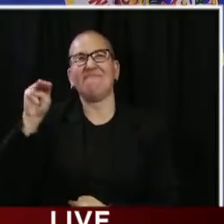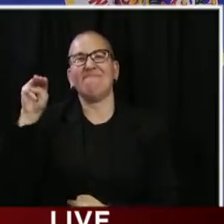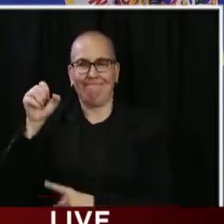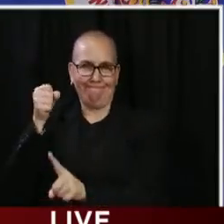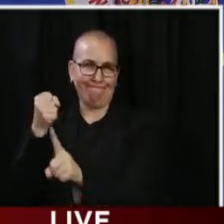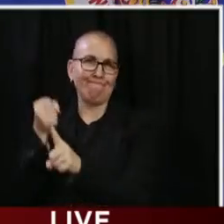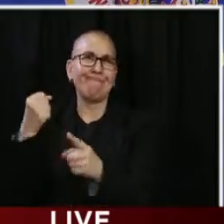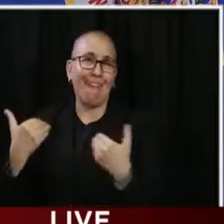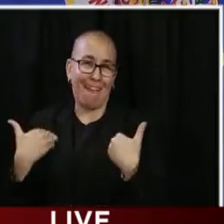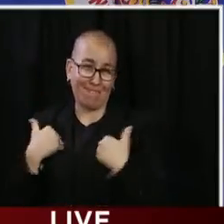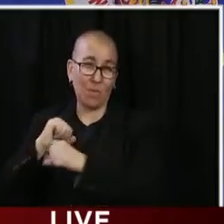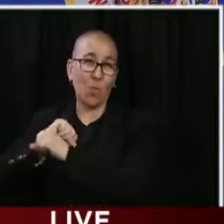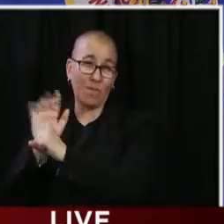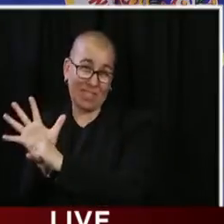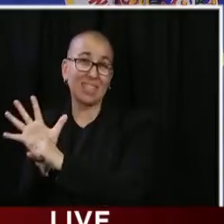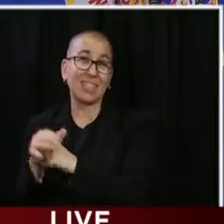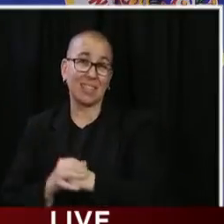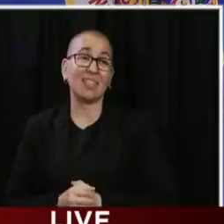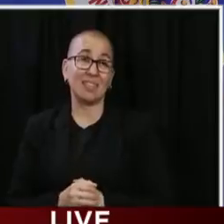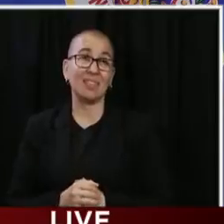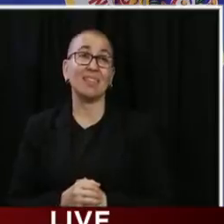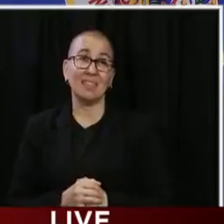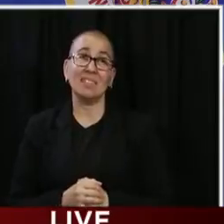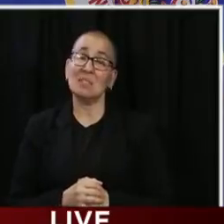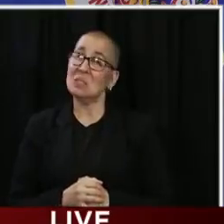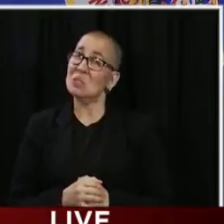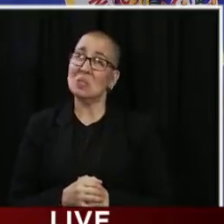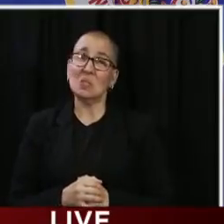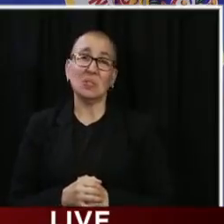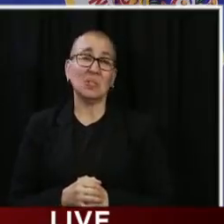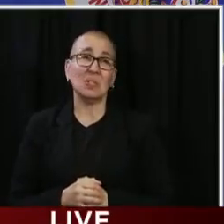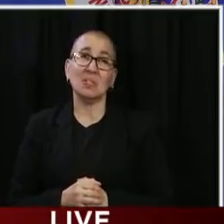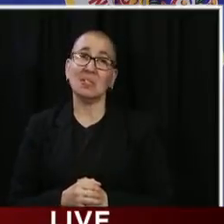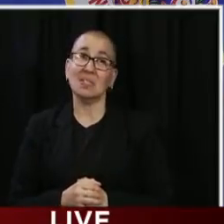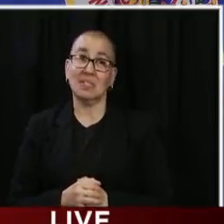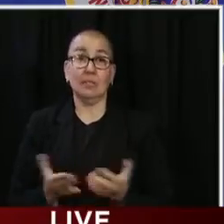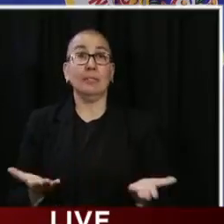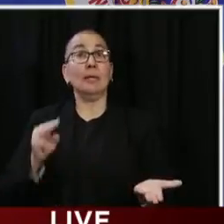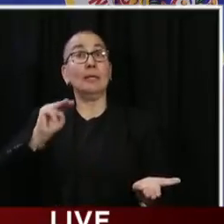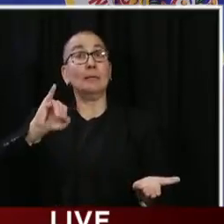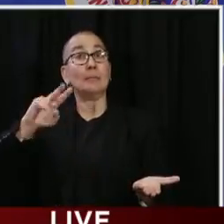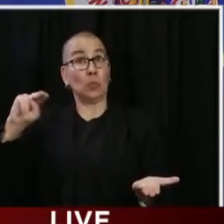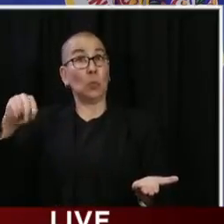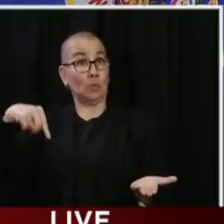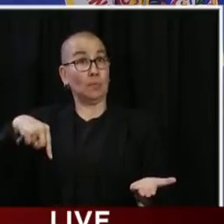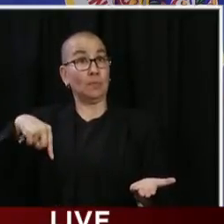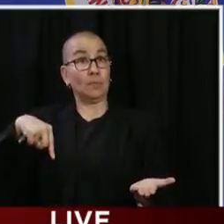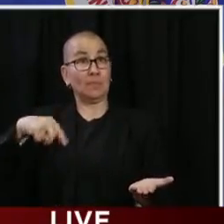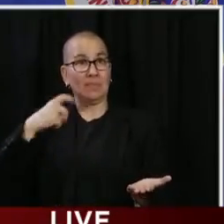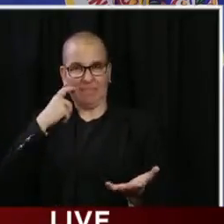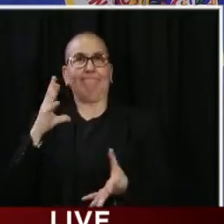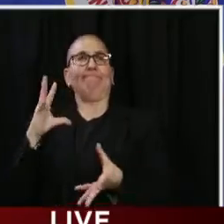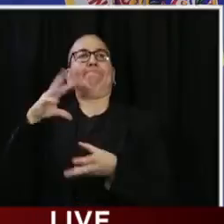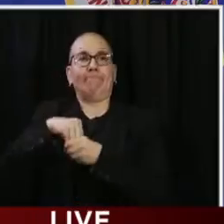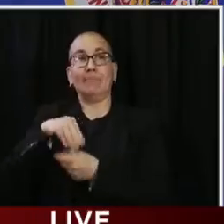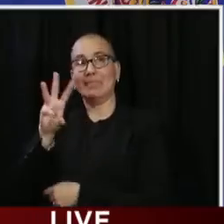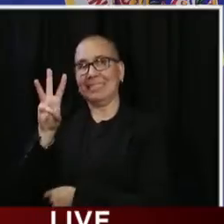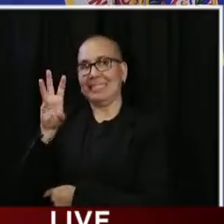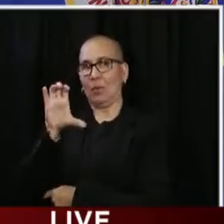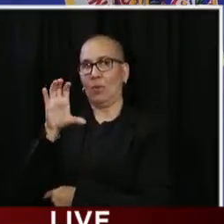summer unfortunately seems all too real. Here in Minnesota, we added 640 more